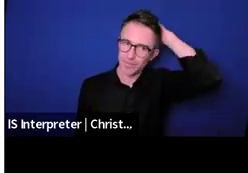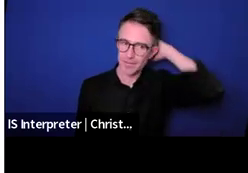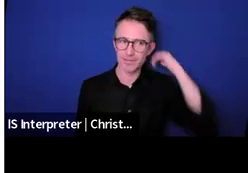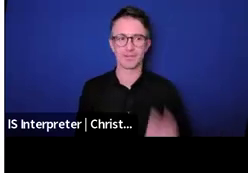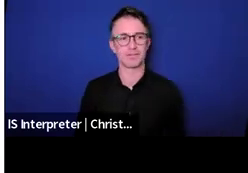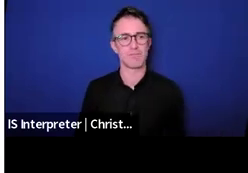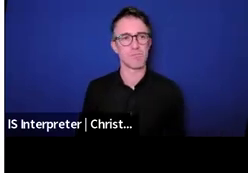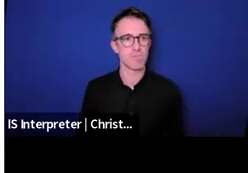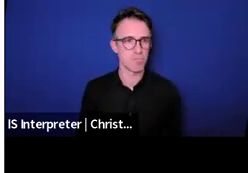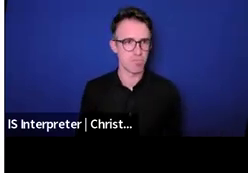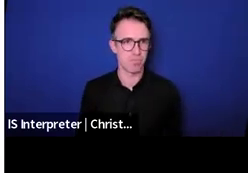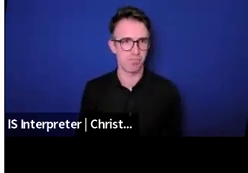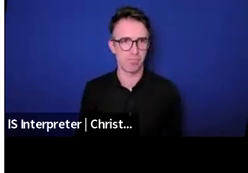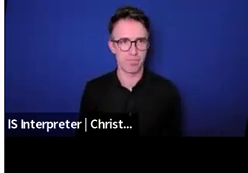much.